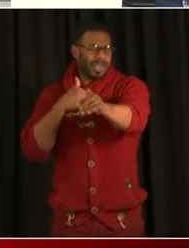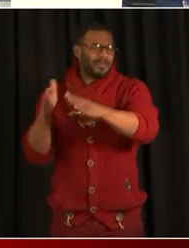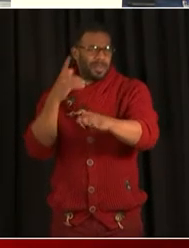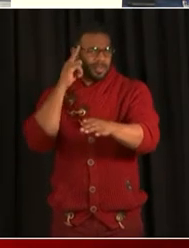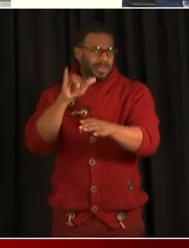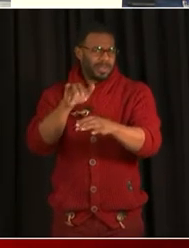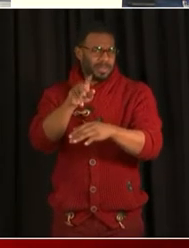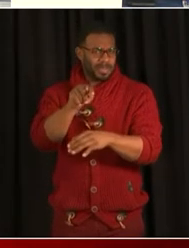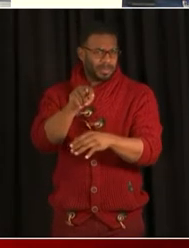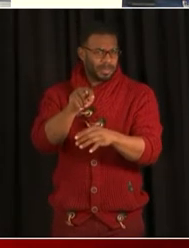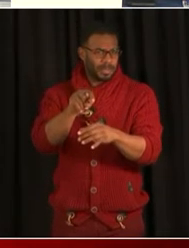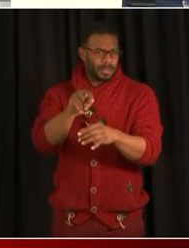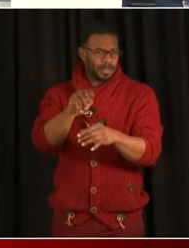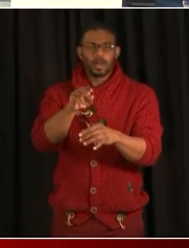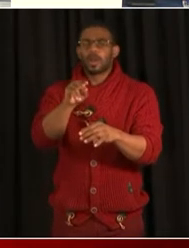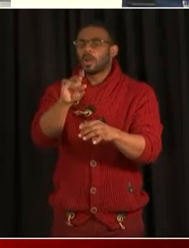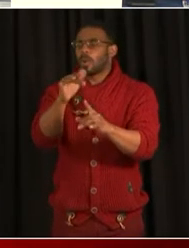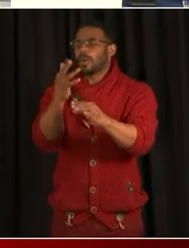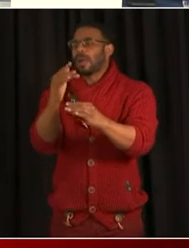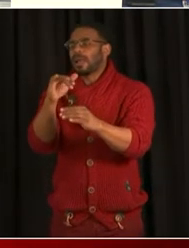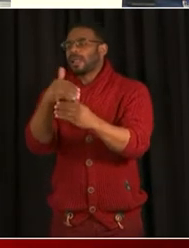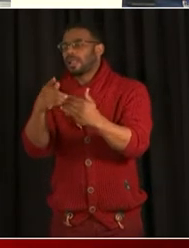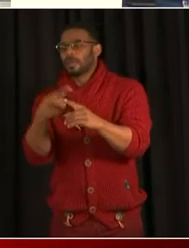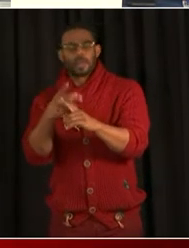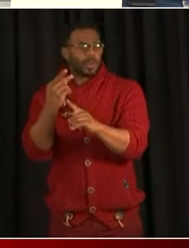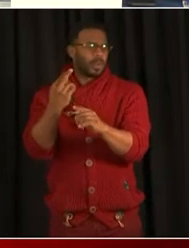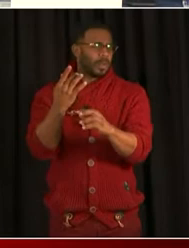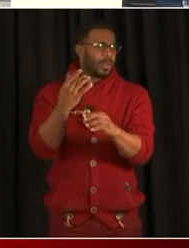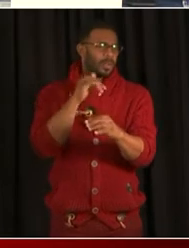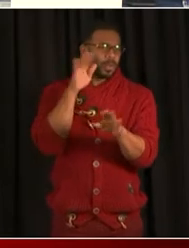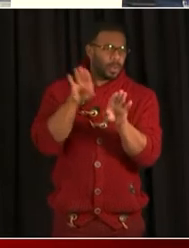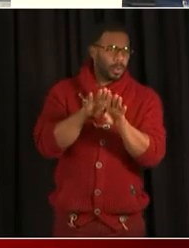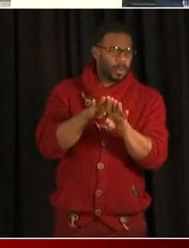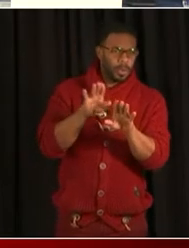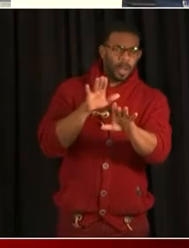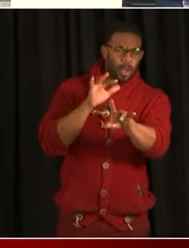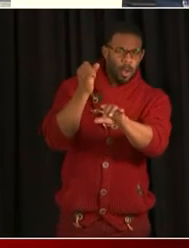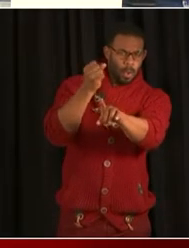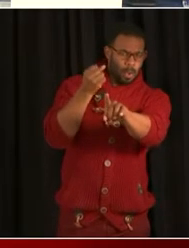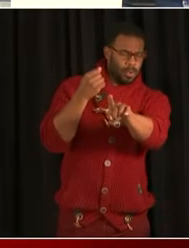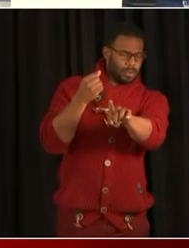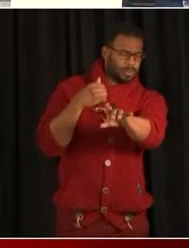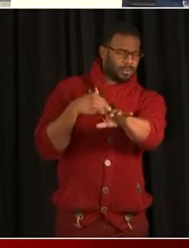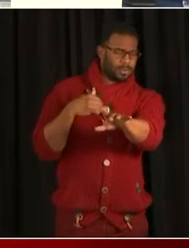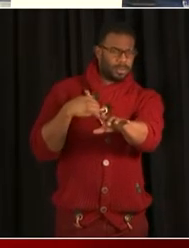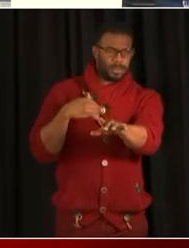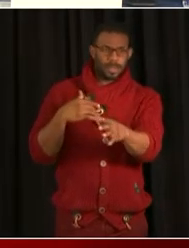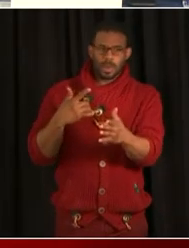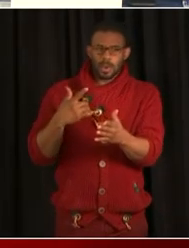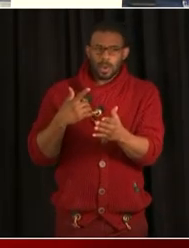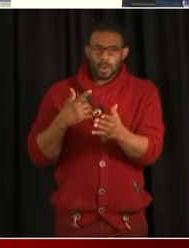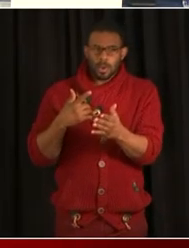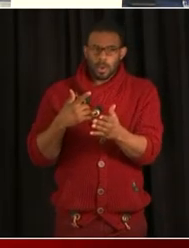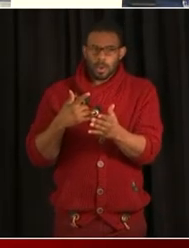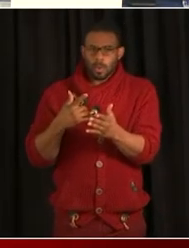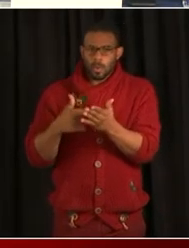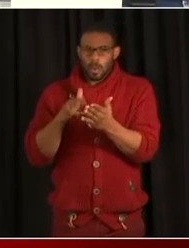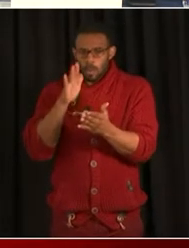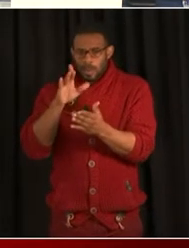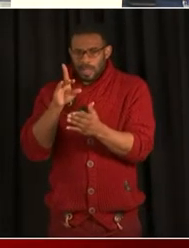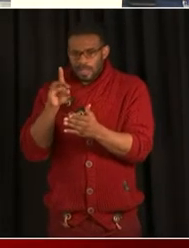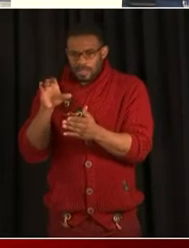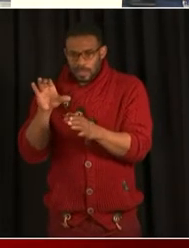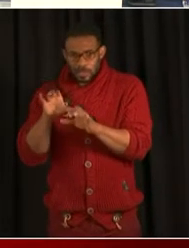got a plan for you in September. No, just wait next month. No, don't close me down. I'm going to, what